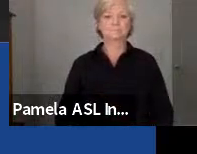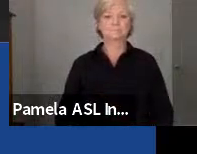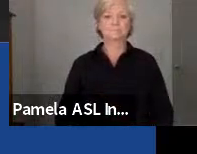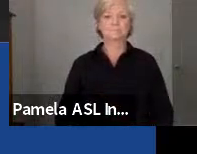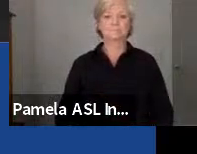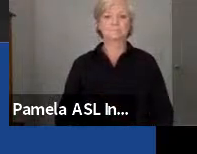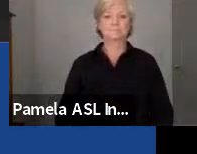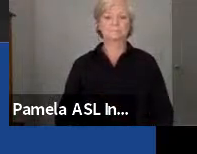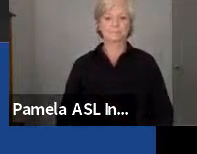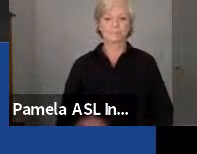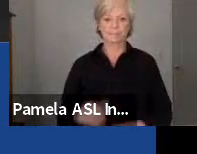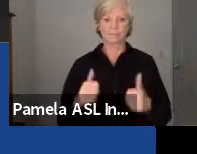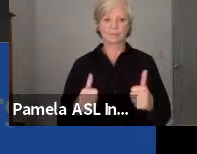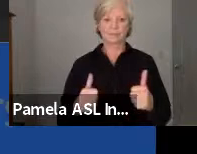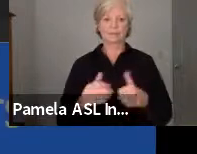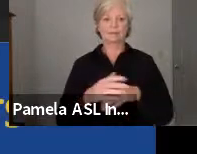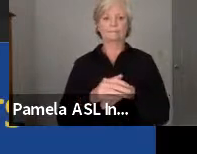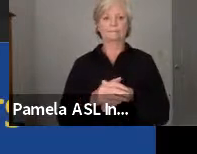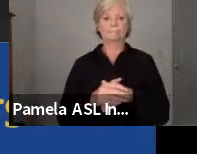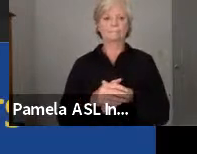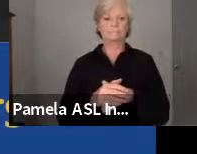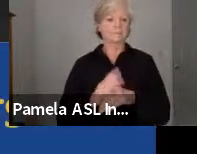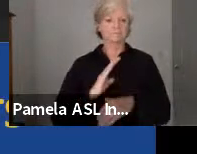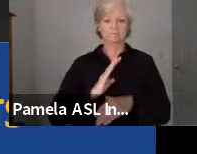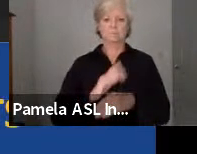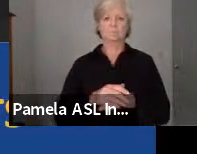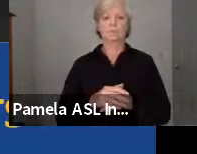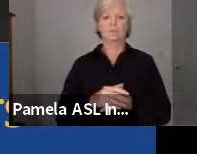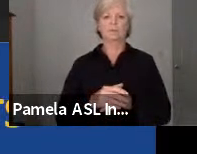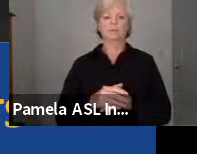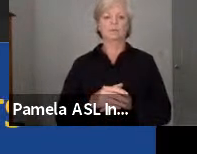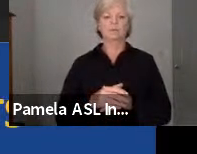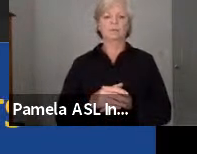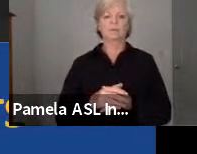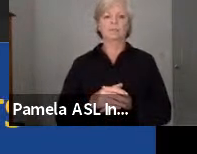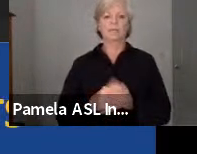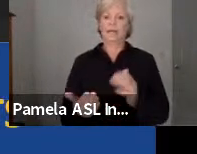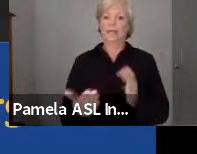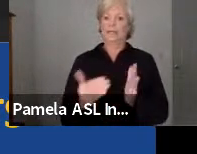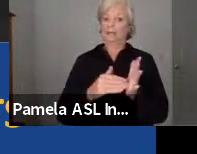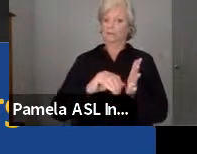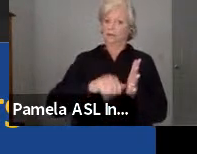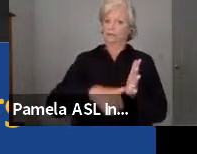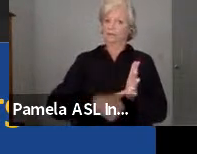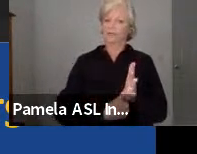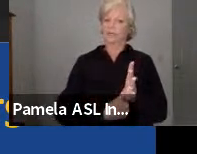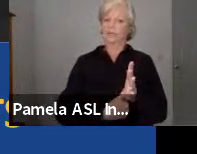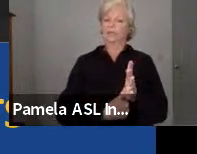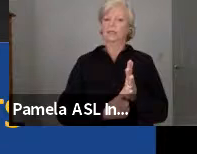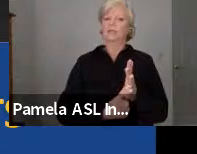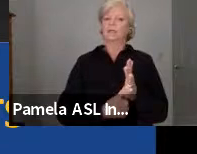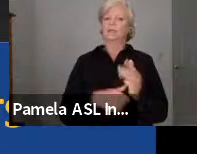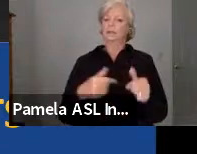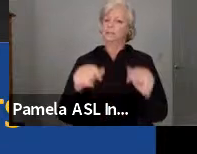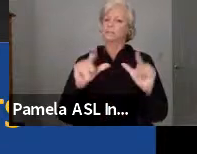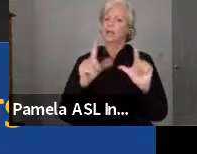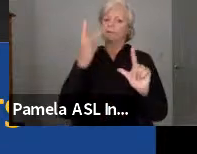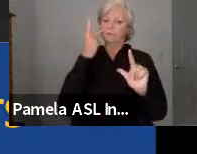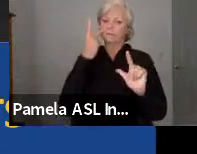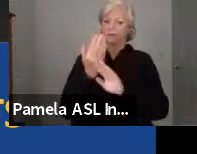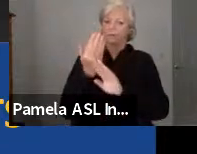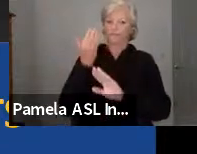Sorry, here I go. That's okay. Okay. And again, this is another slide that has been shared. This is